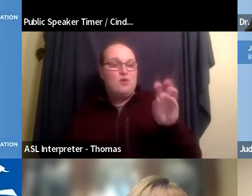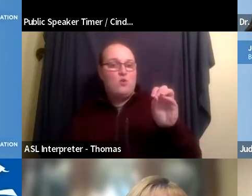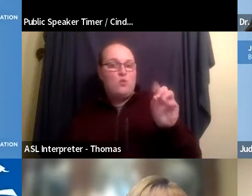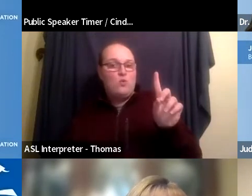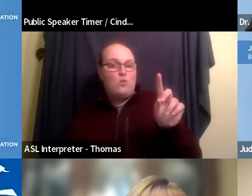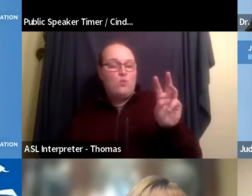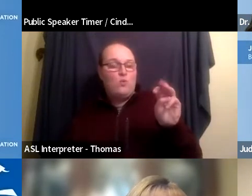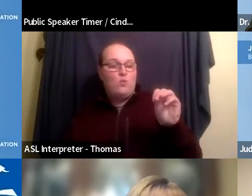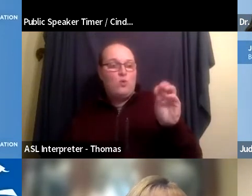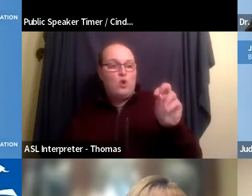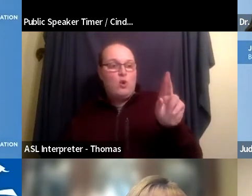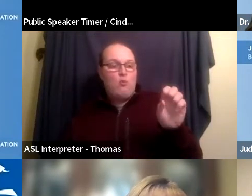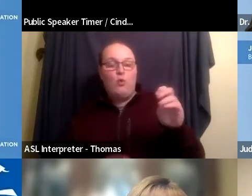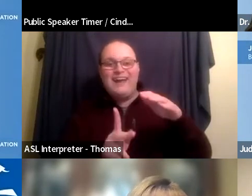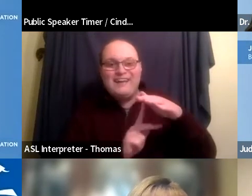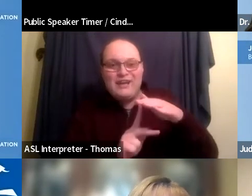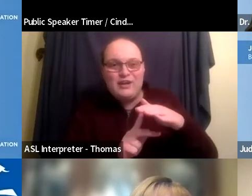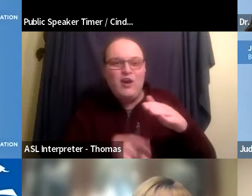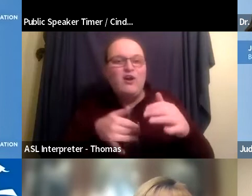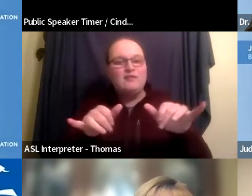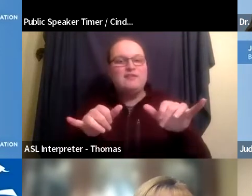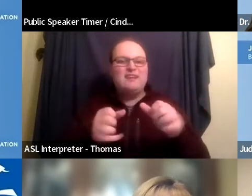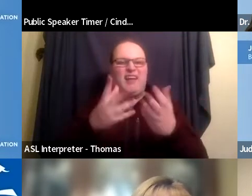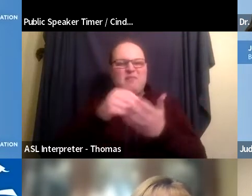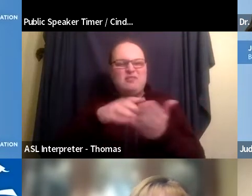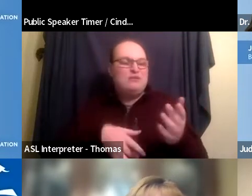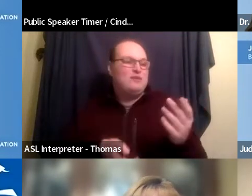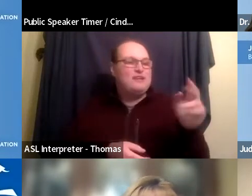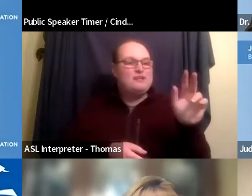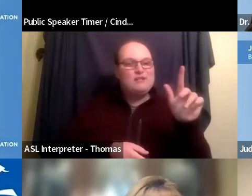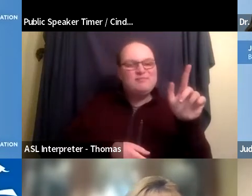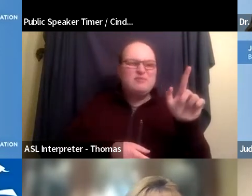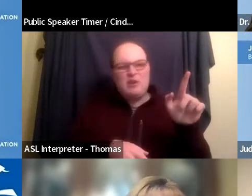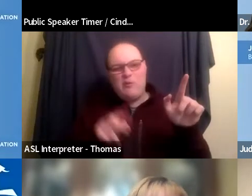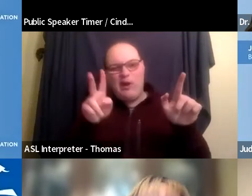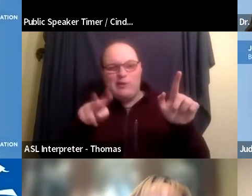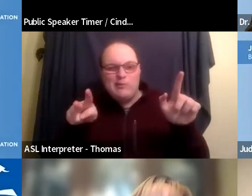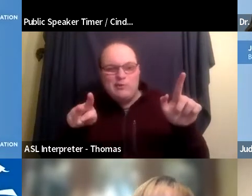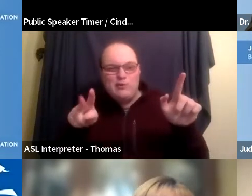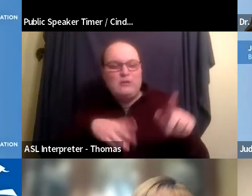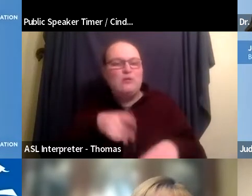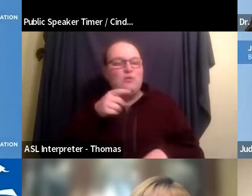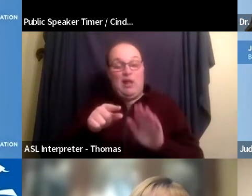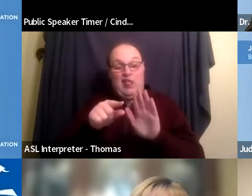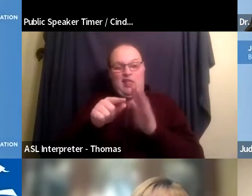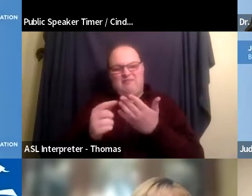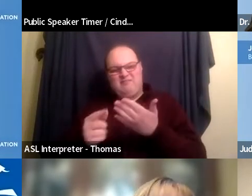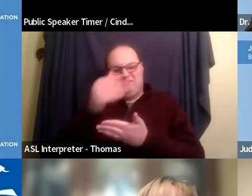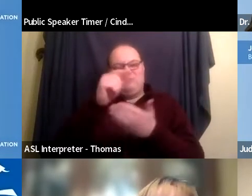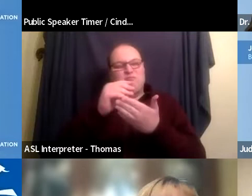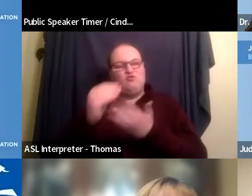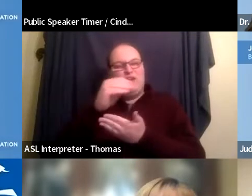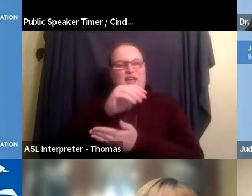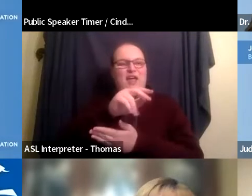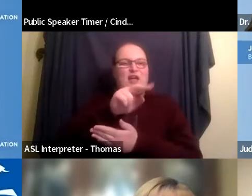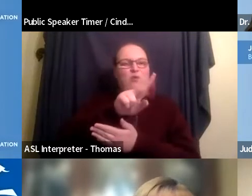class is size 21 to 22, and grade four classes are about 24. Woodmore has school hours that are